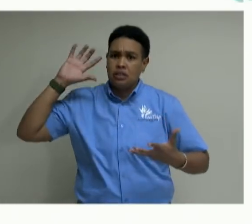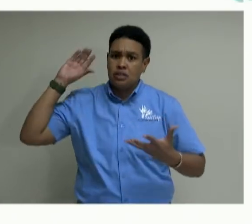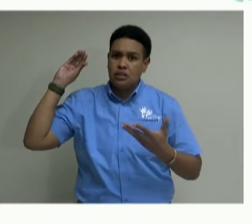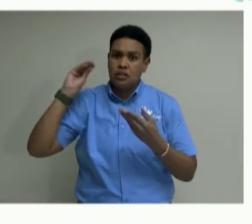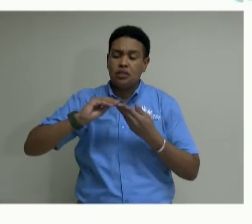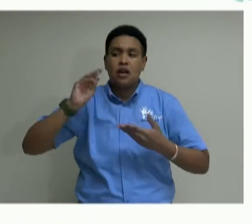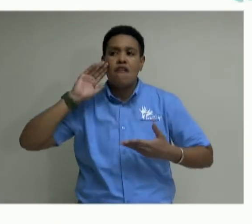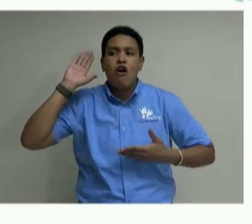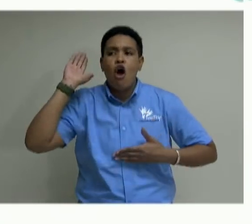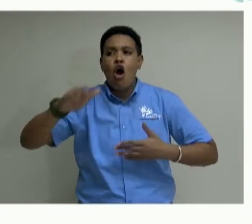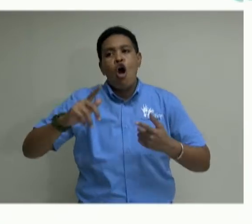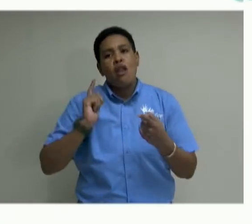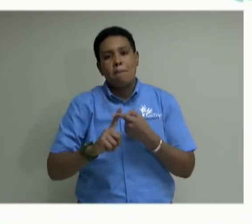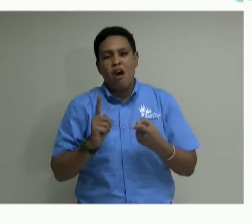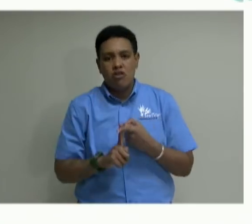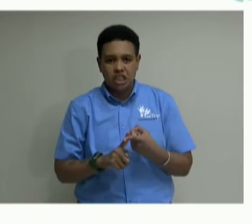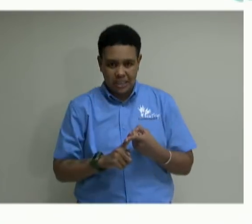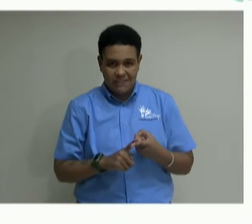positive cases.